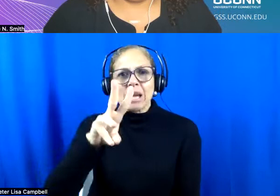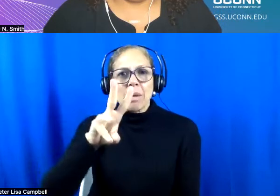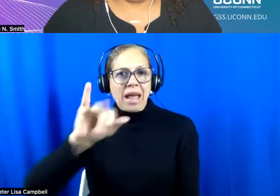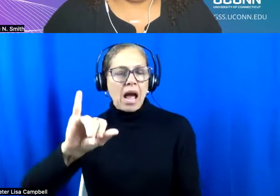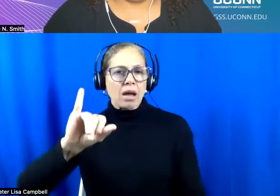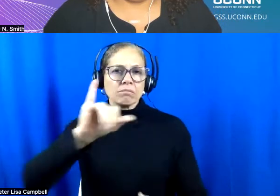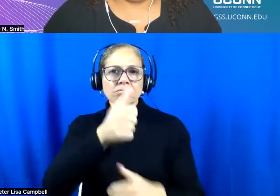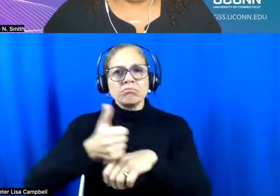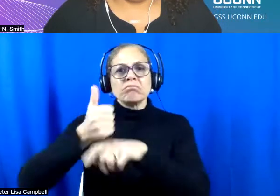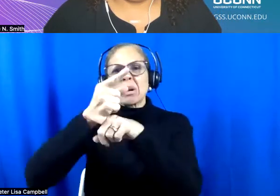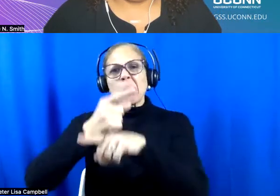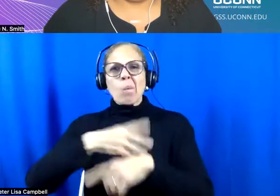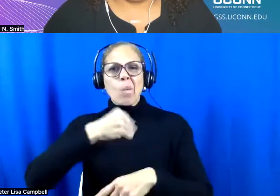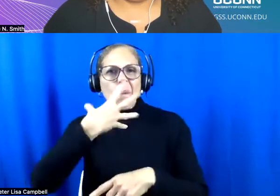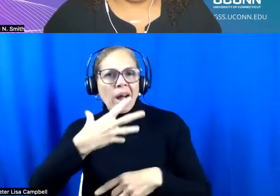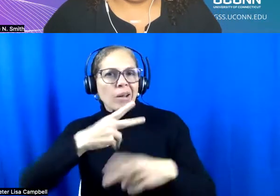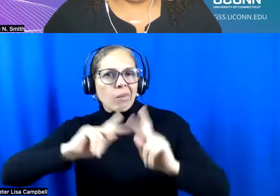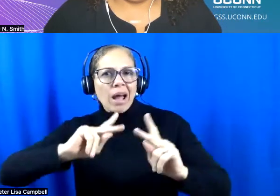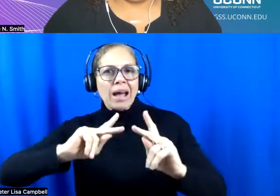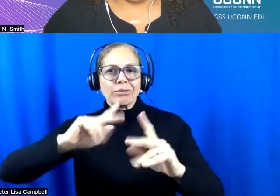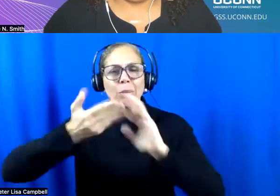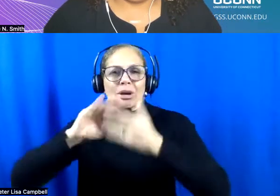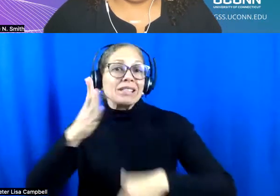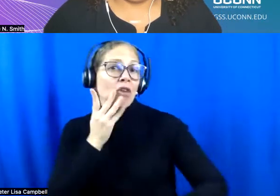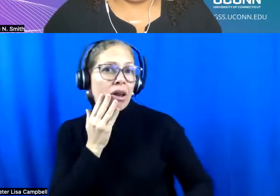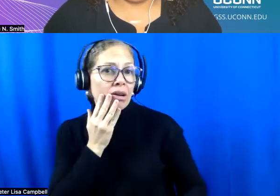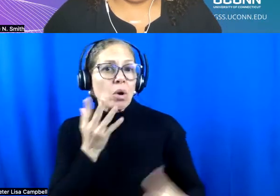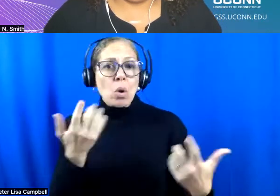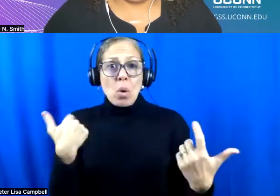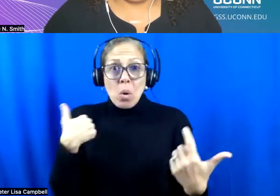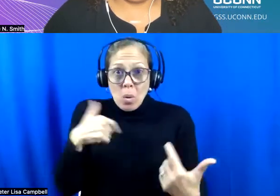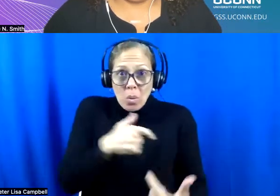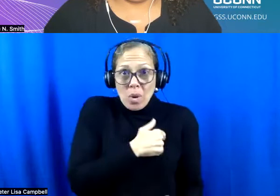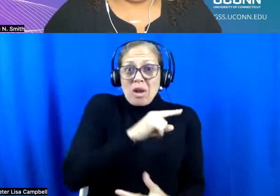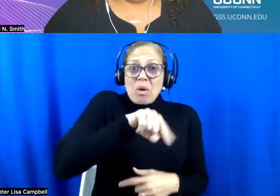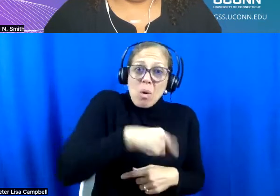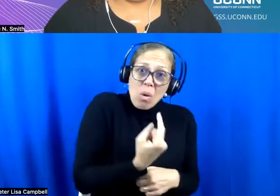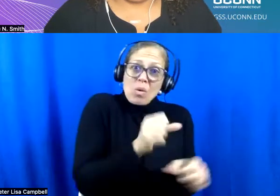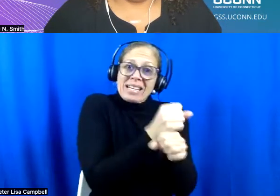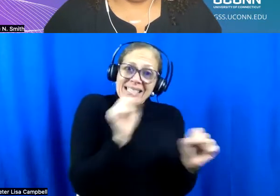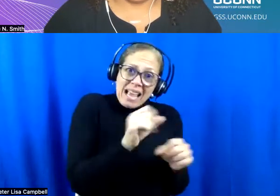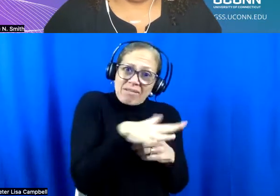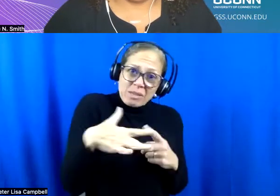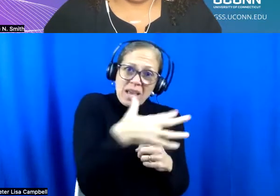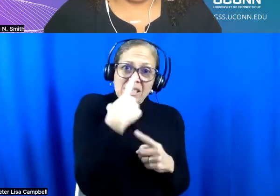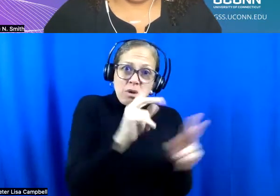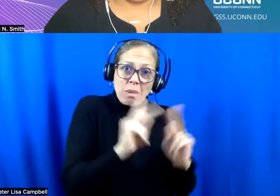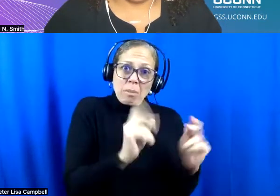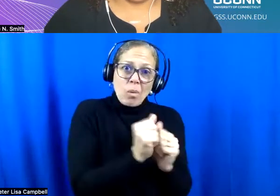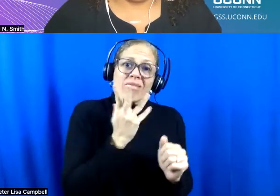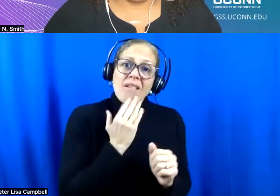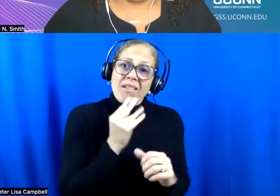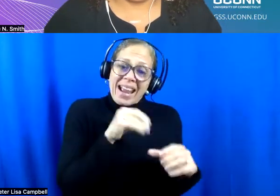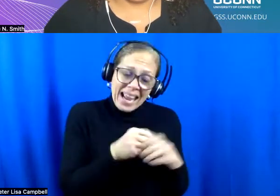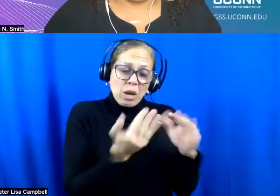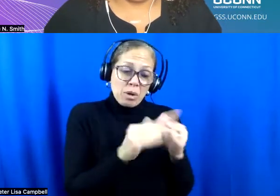white institutions, and thinking about communities of color, where the often the only safe spaces for students of color are within communities